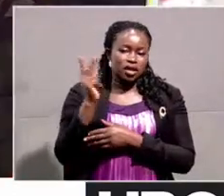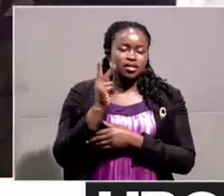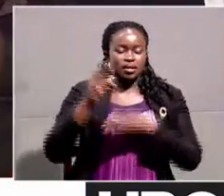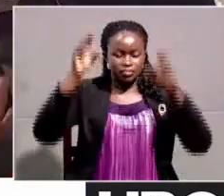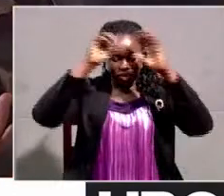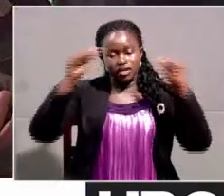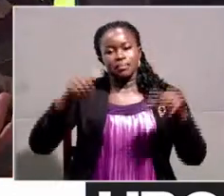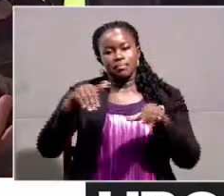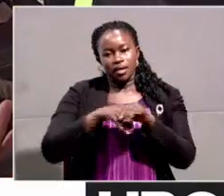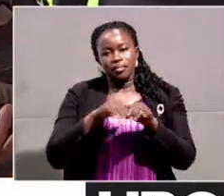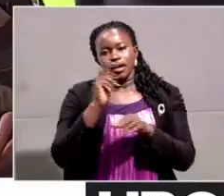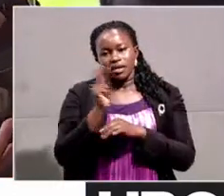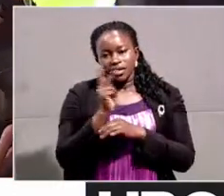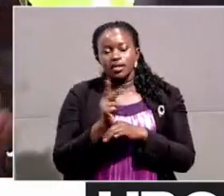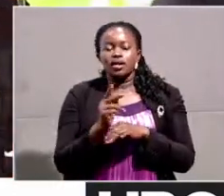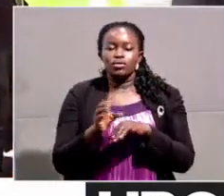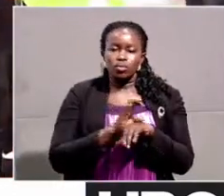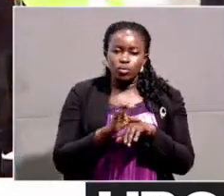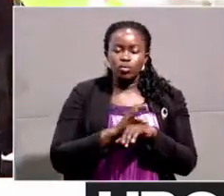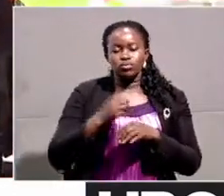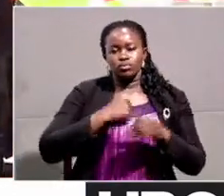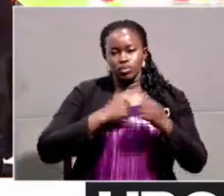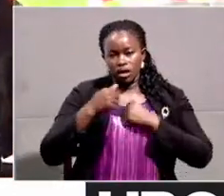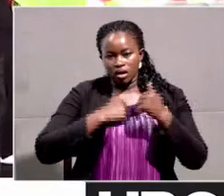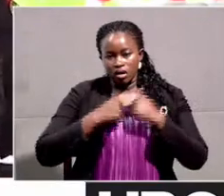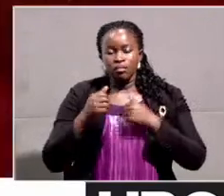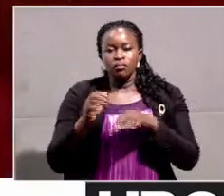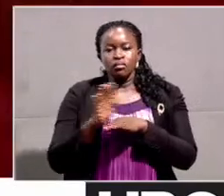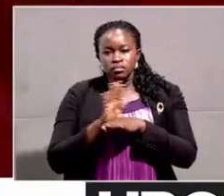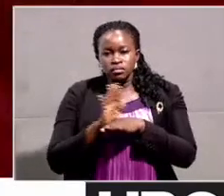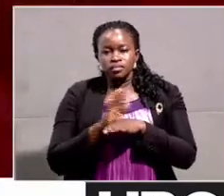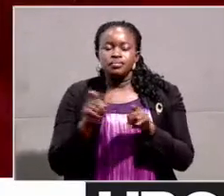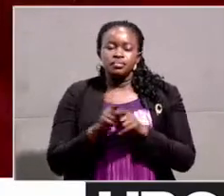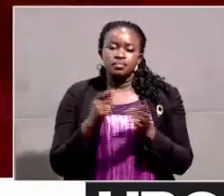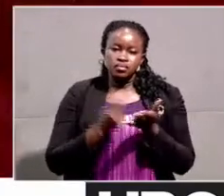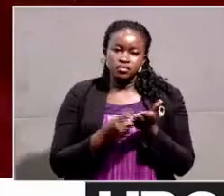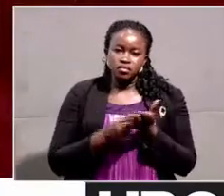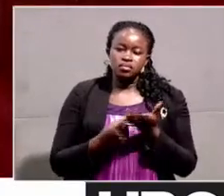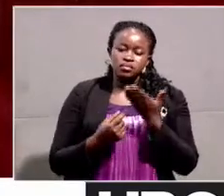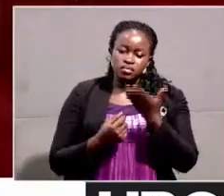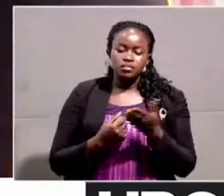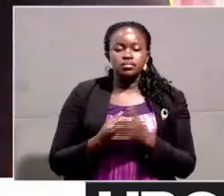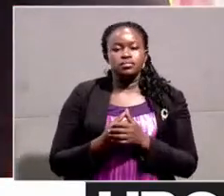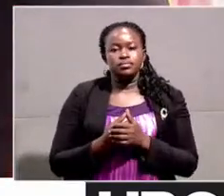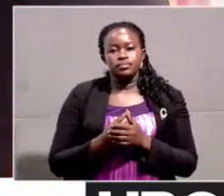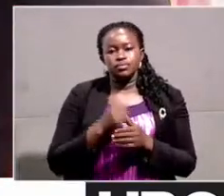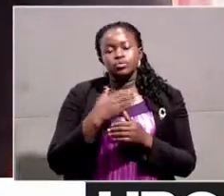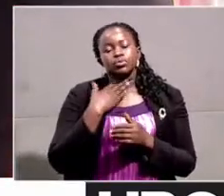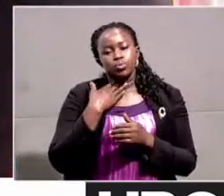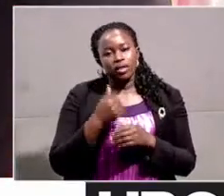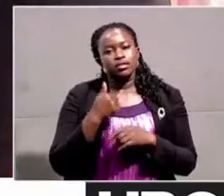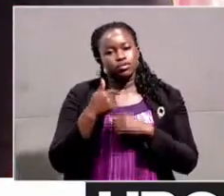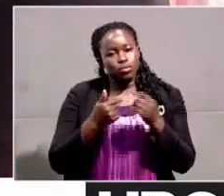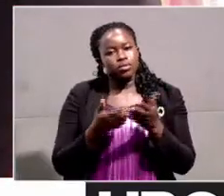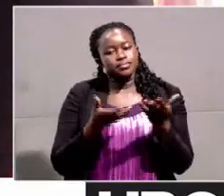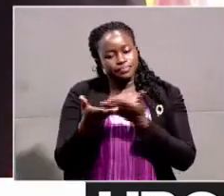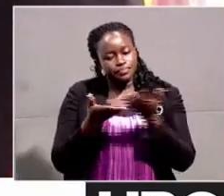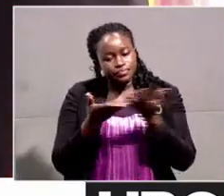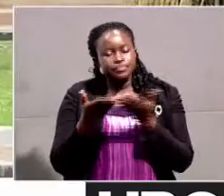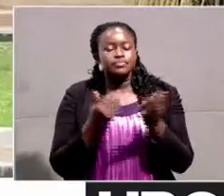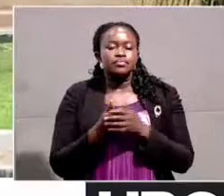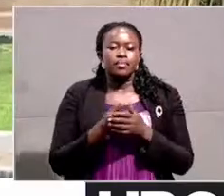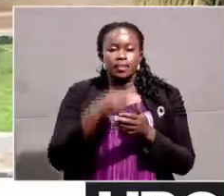are Kenya, DR Congo, Rwanda, Burundi and Uganda, was set up to encourage dialogue between